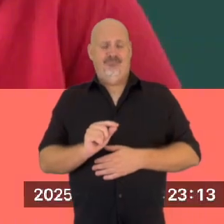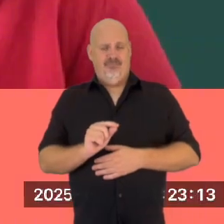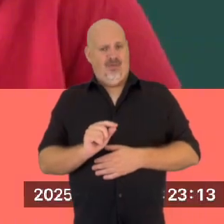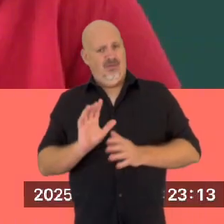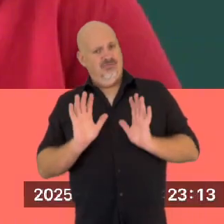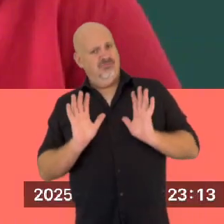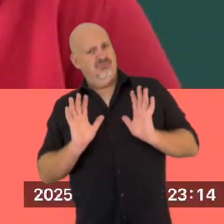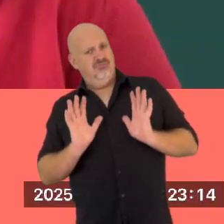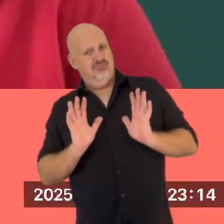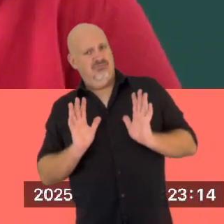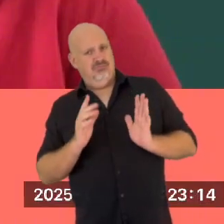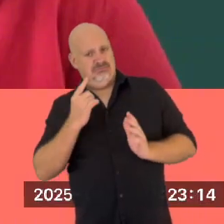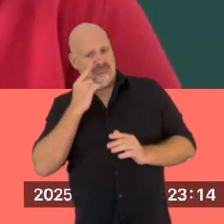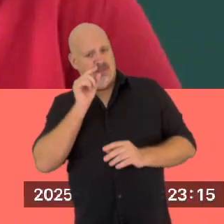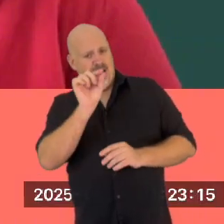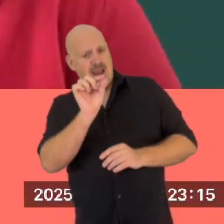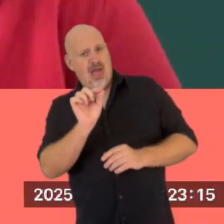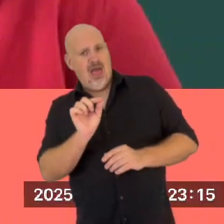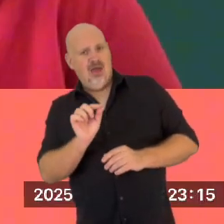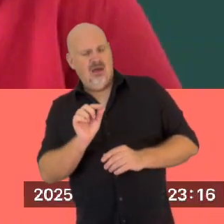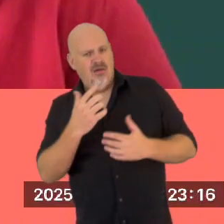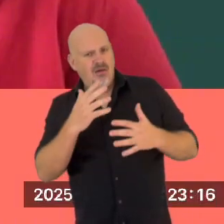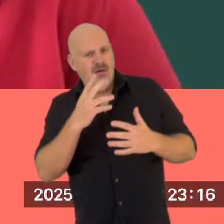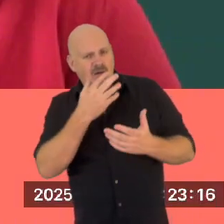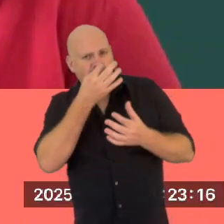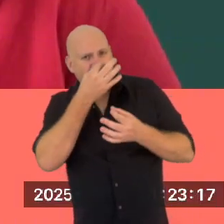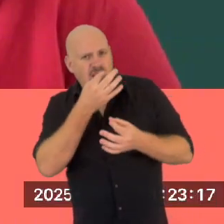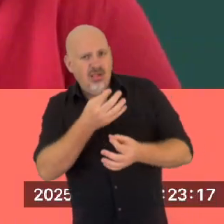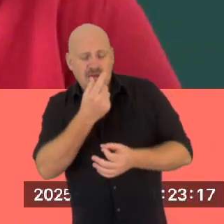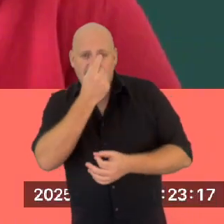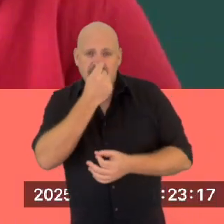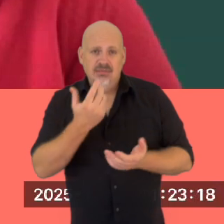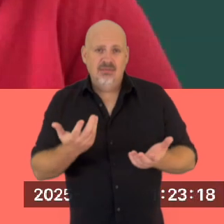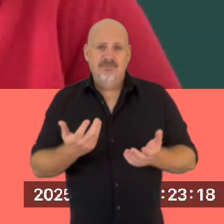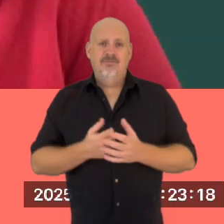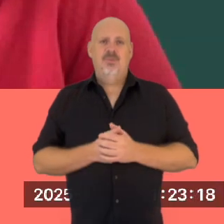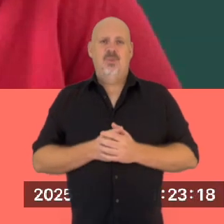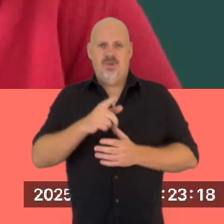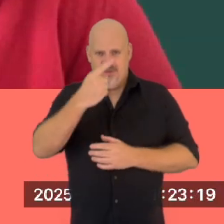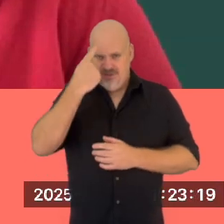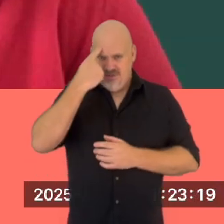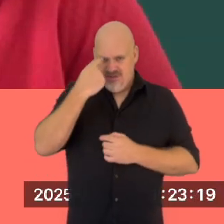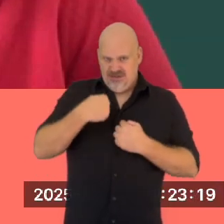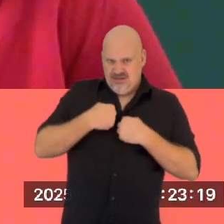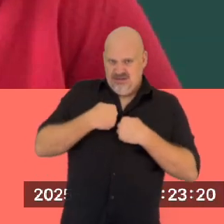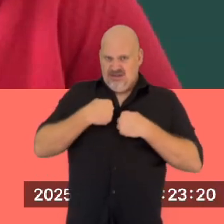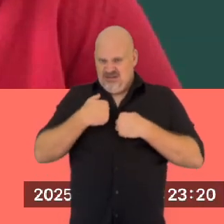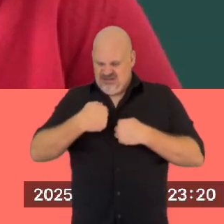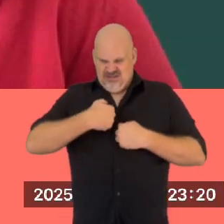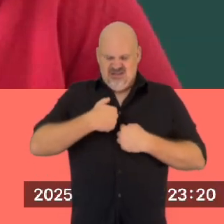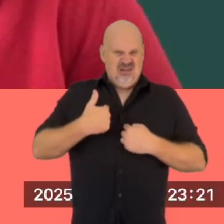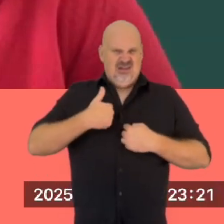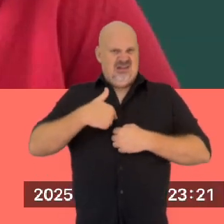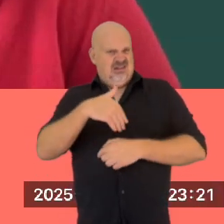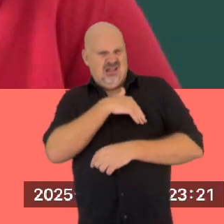naive lines can be the most charming in one sense. So try not to